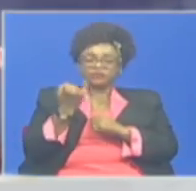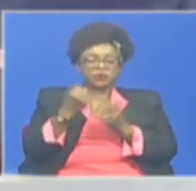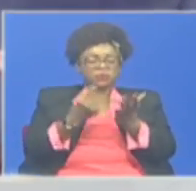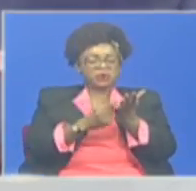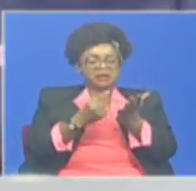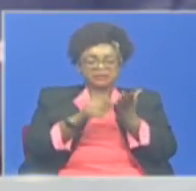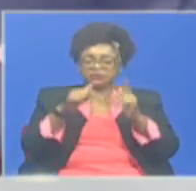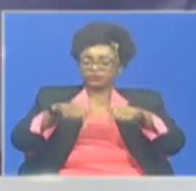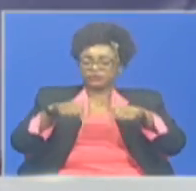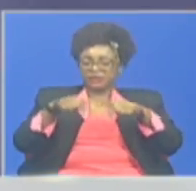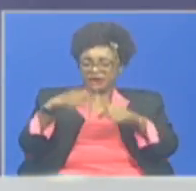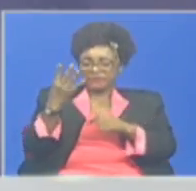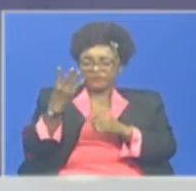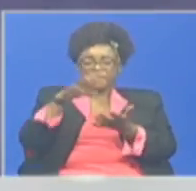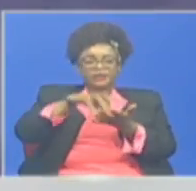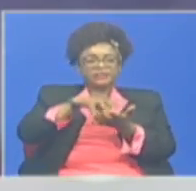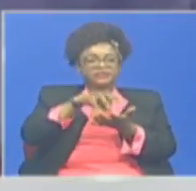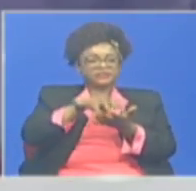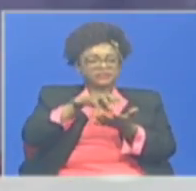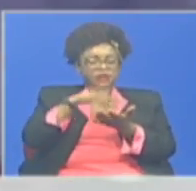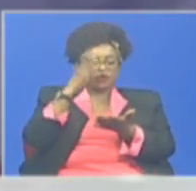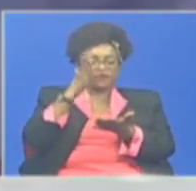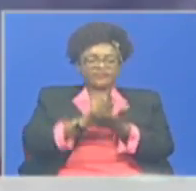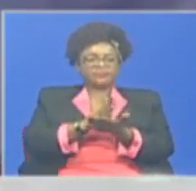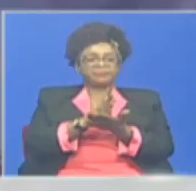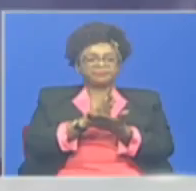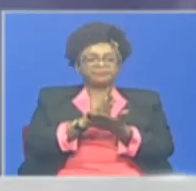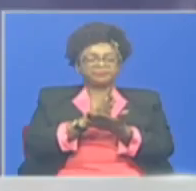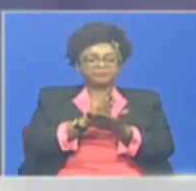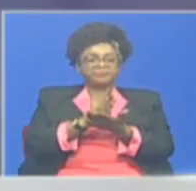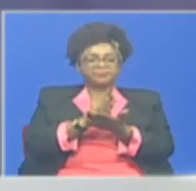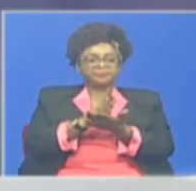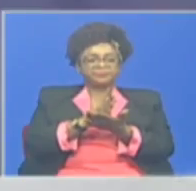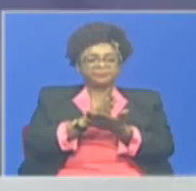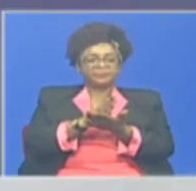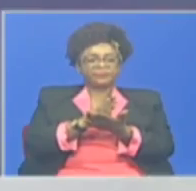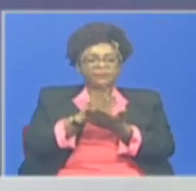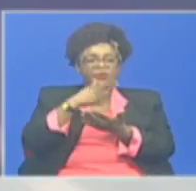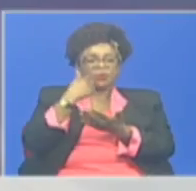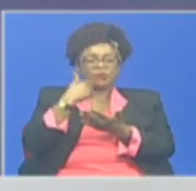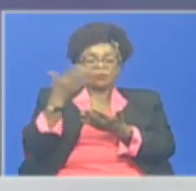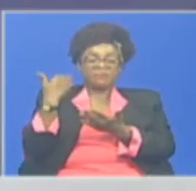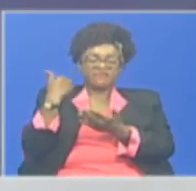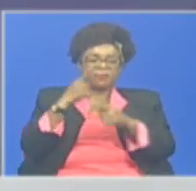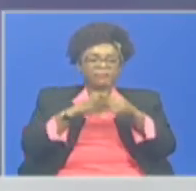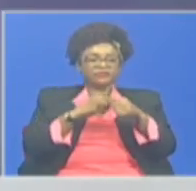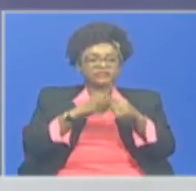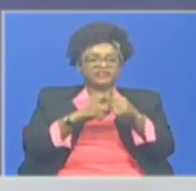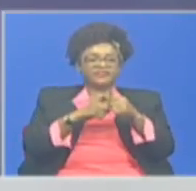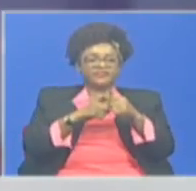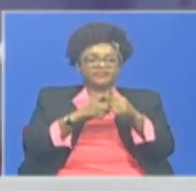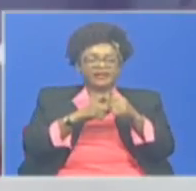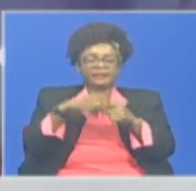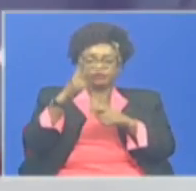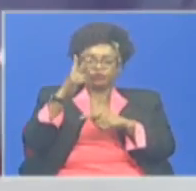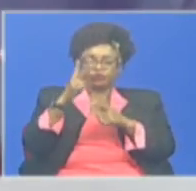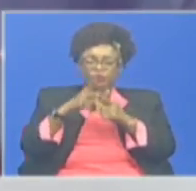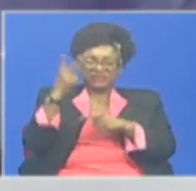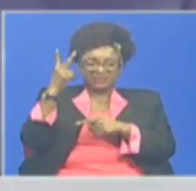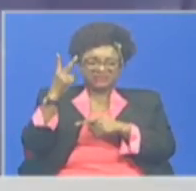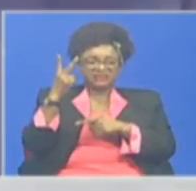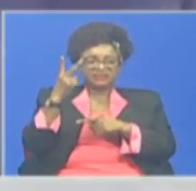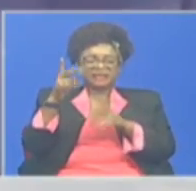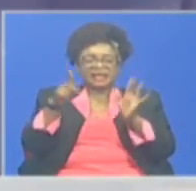today, 4 confirmed cases of COVID-19 who had earlier tested positive and tested twice negative have been